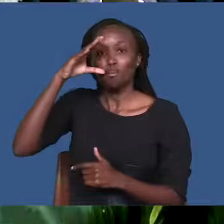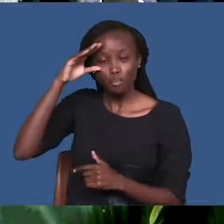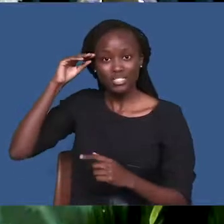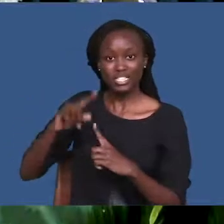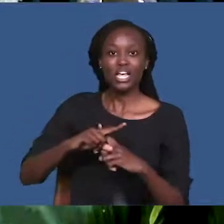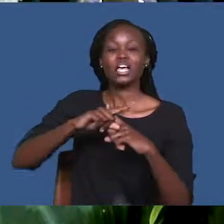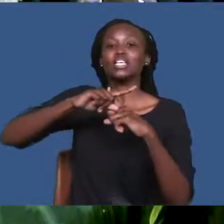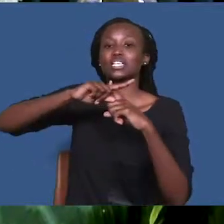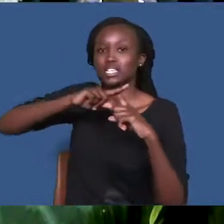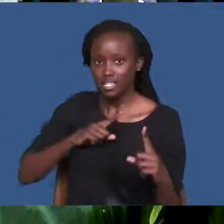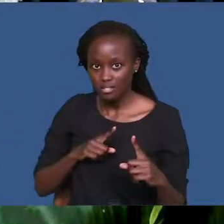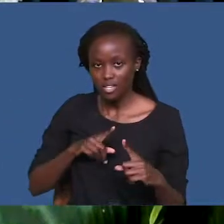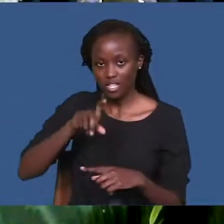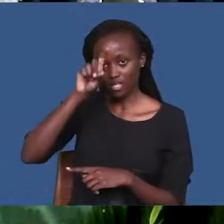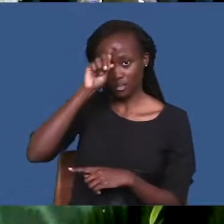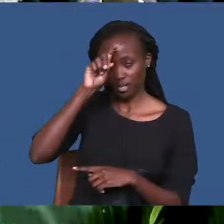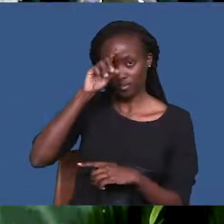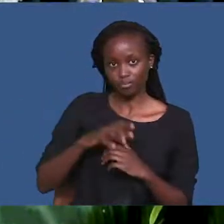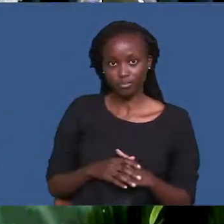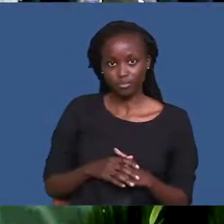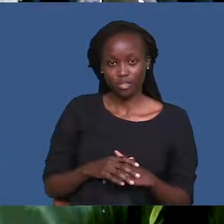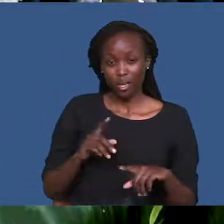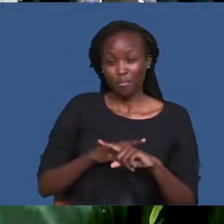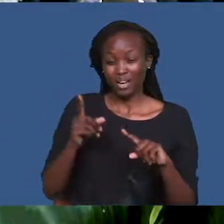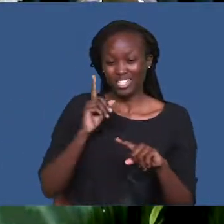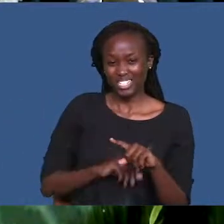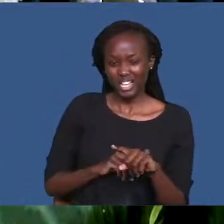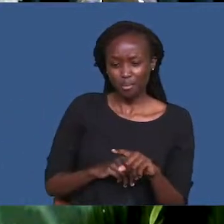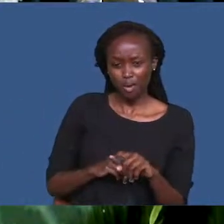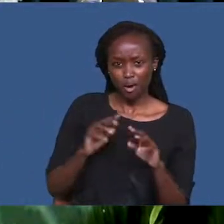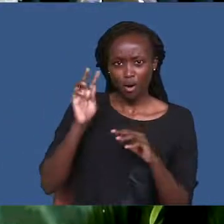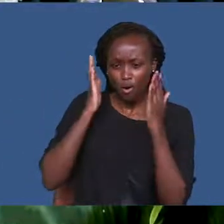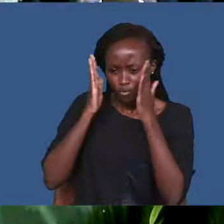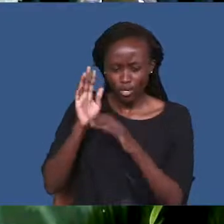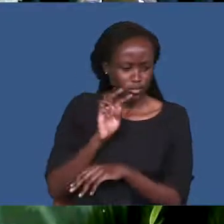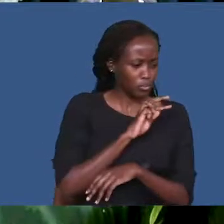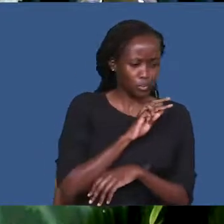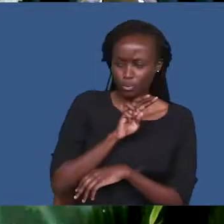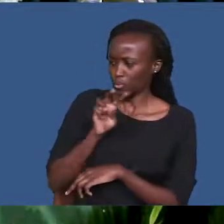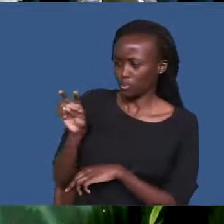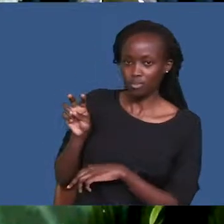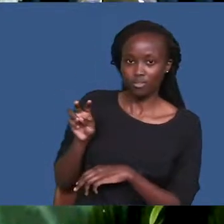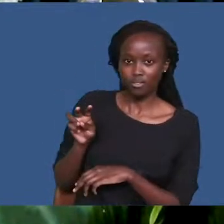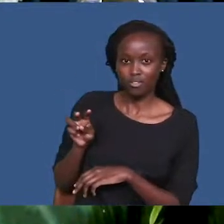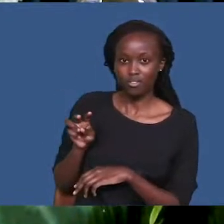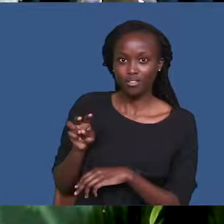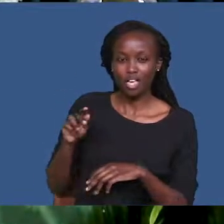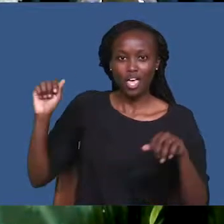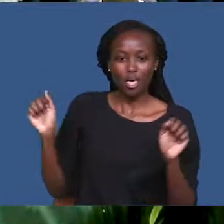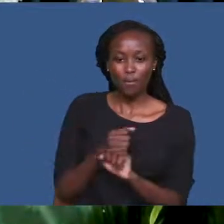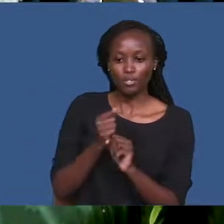we don't look up. But God is actually watching us. God was watching